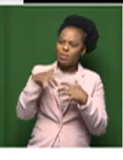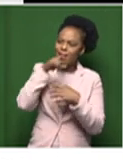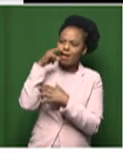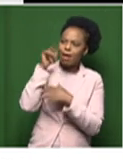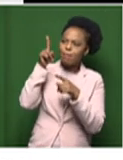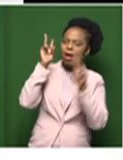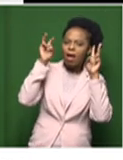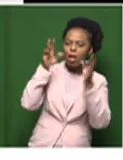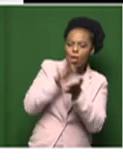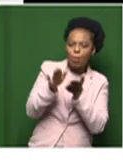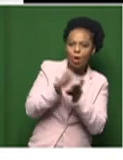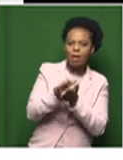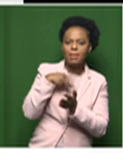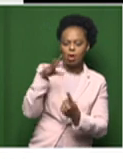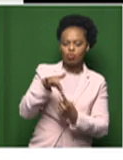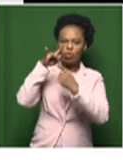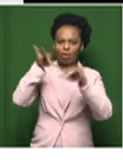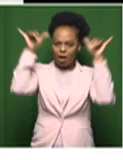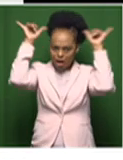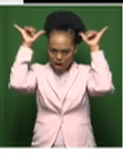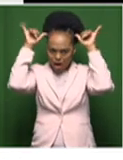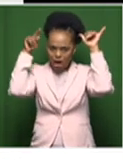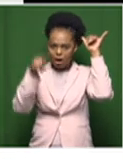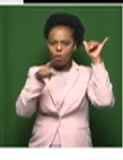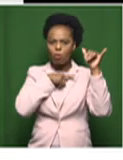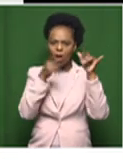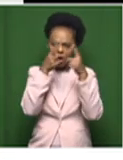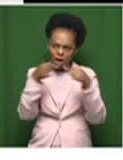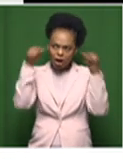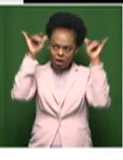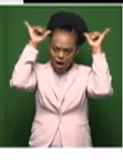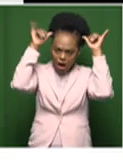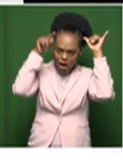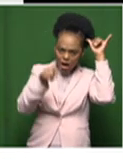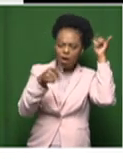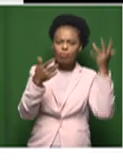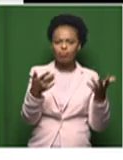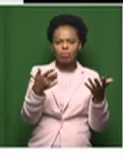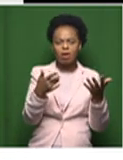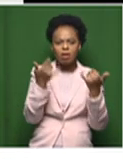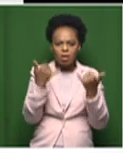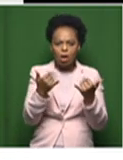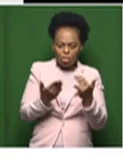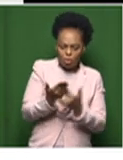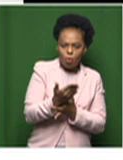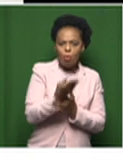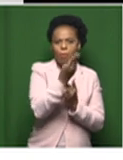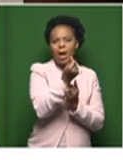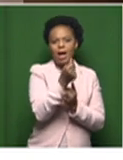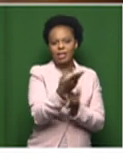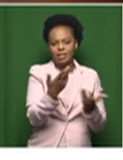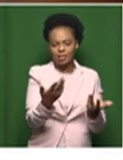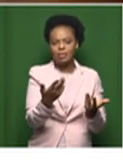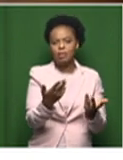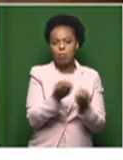I chose the cow because nowadays it's paid through money in most cases, and